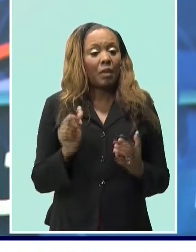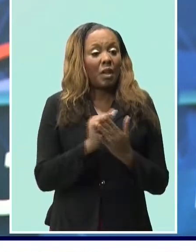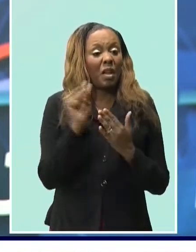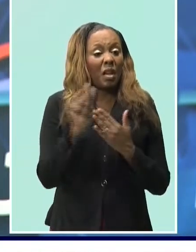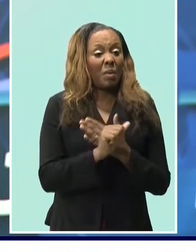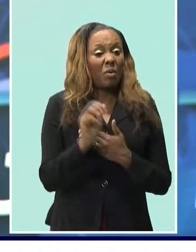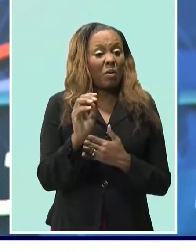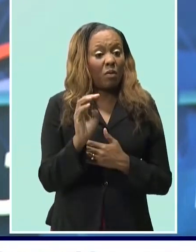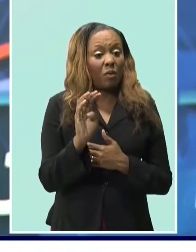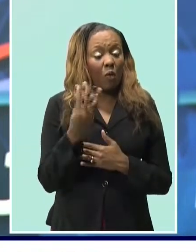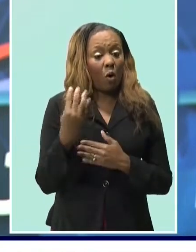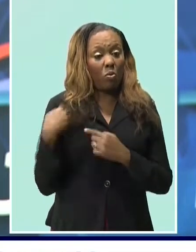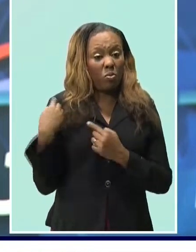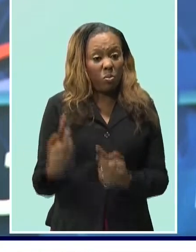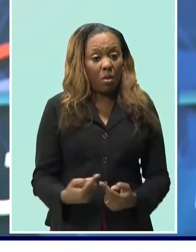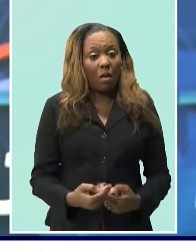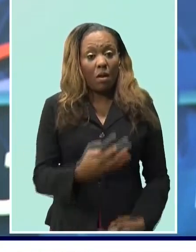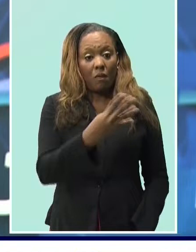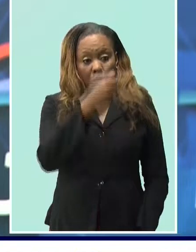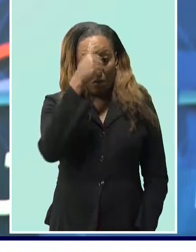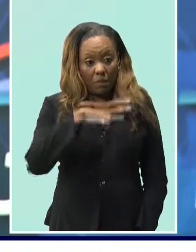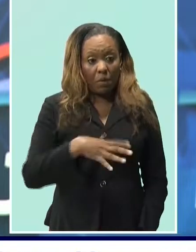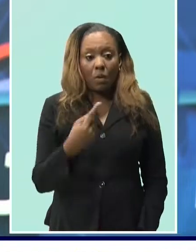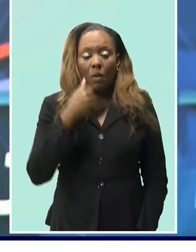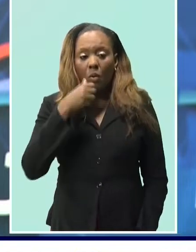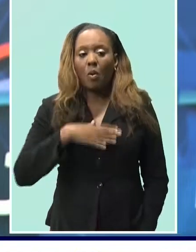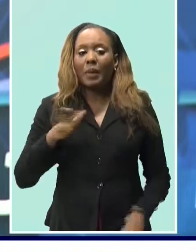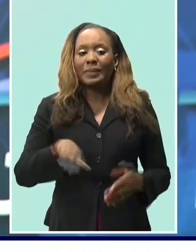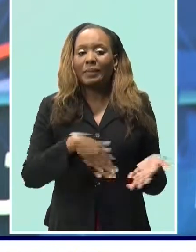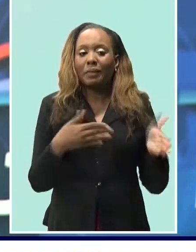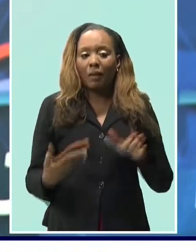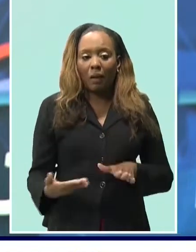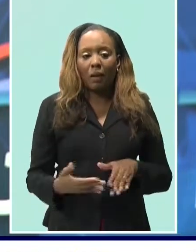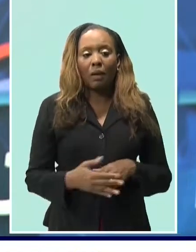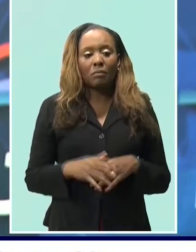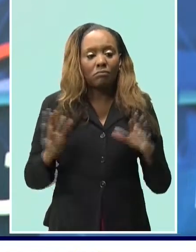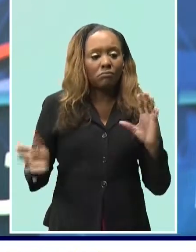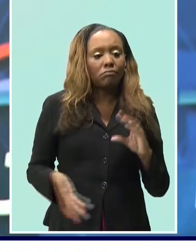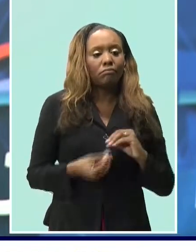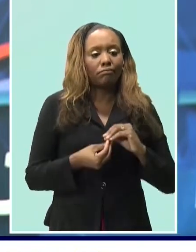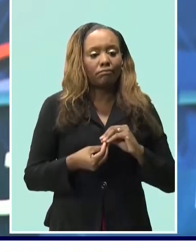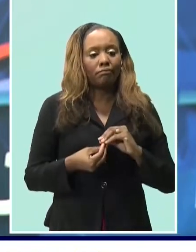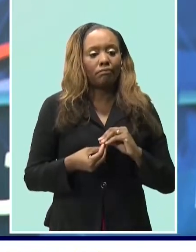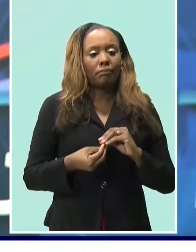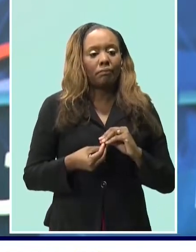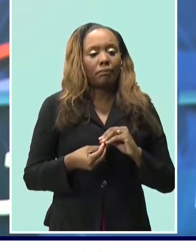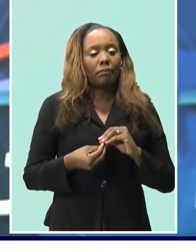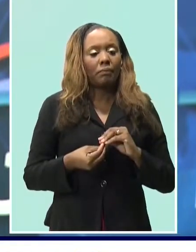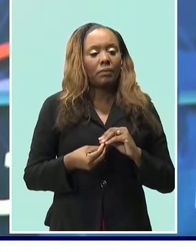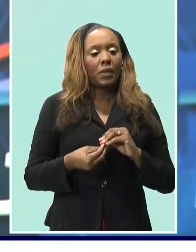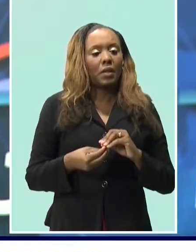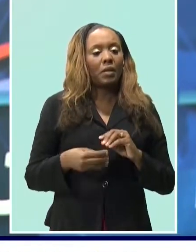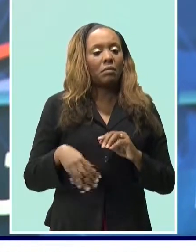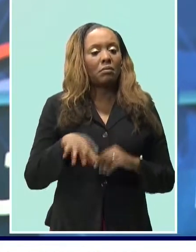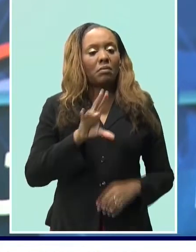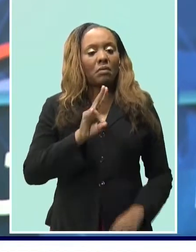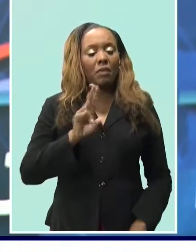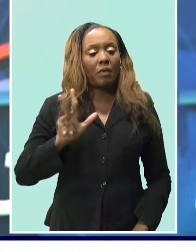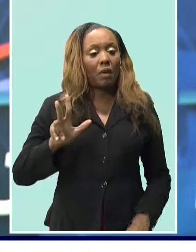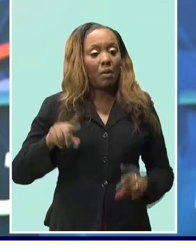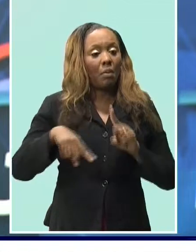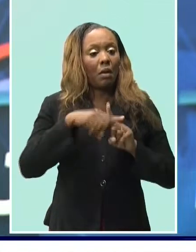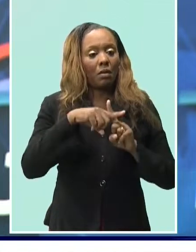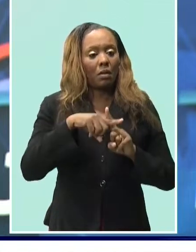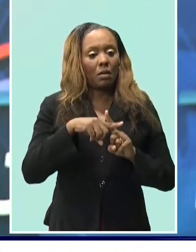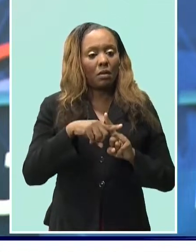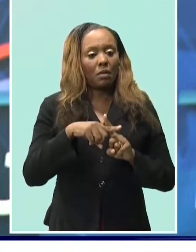men and 1 woman have succumbed to the viral illness. The number of COVID-19 positive cases in Barbados now stands at 73,